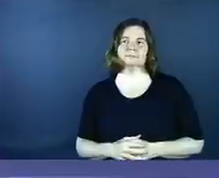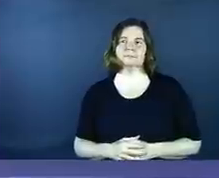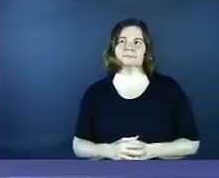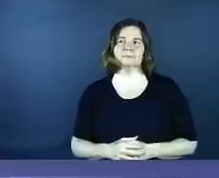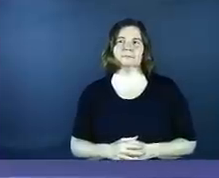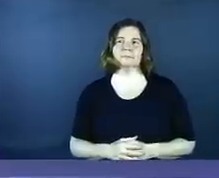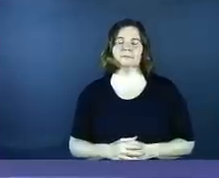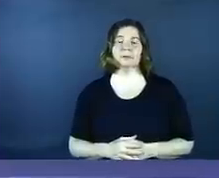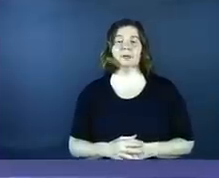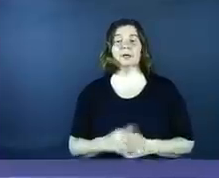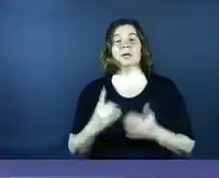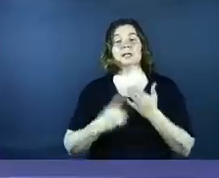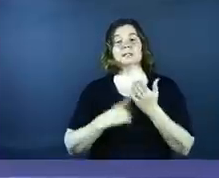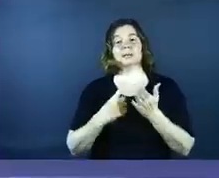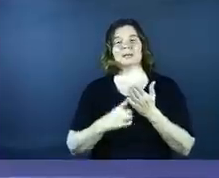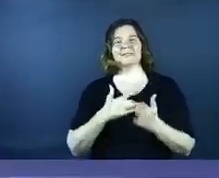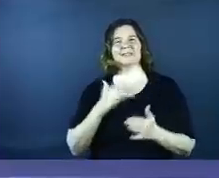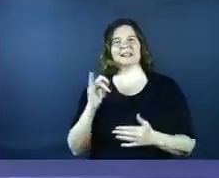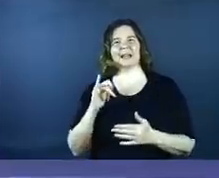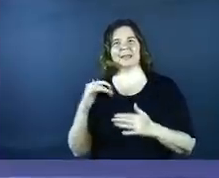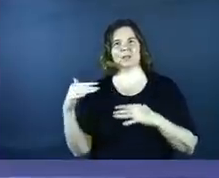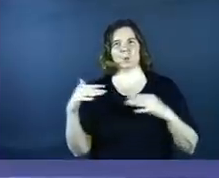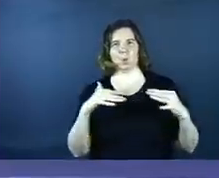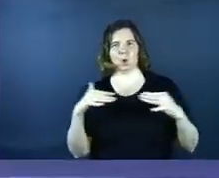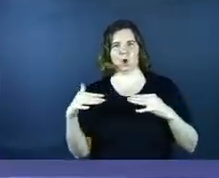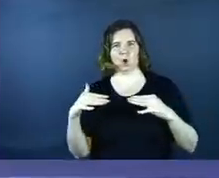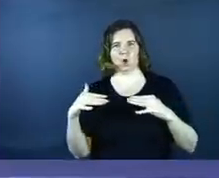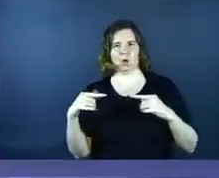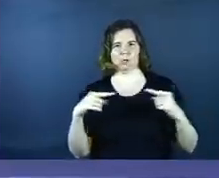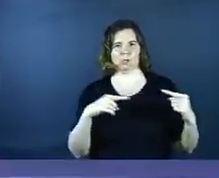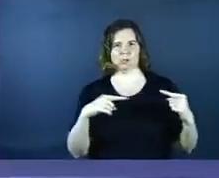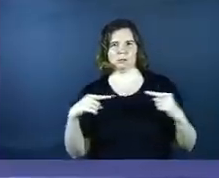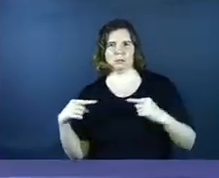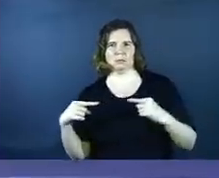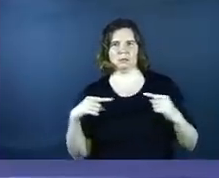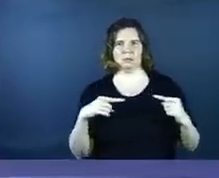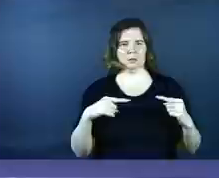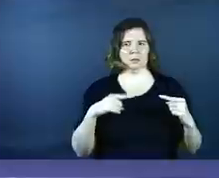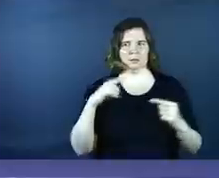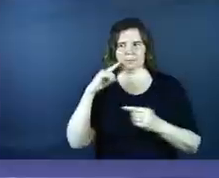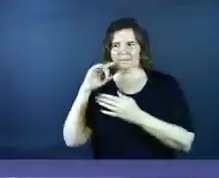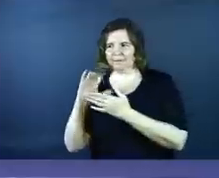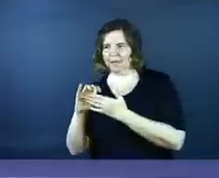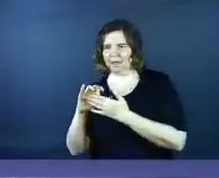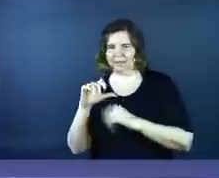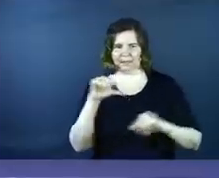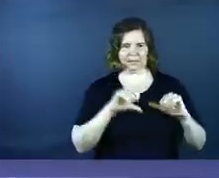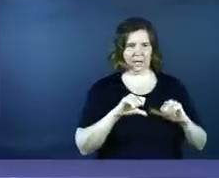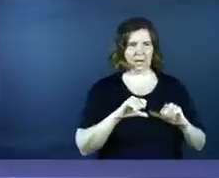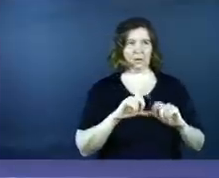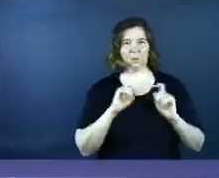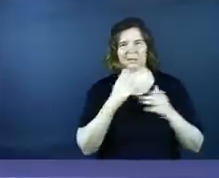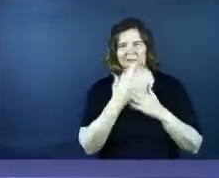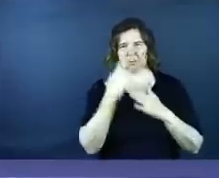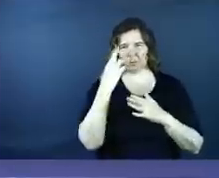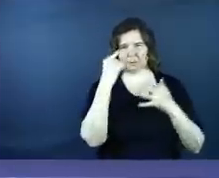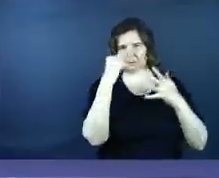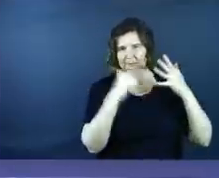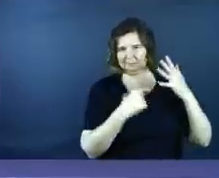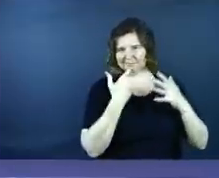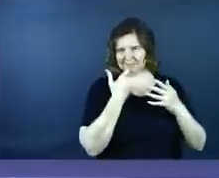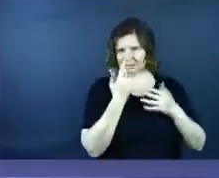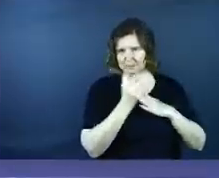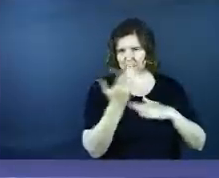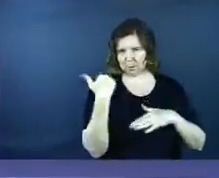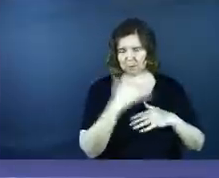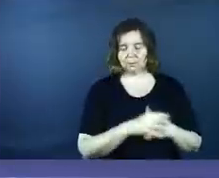Back to our original thing. Sometimes it can feel like there's a war between faith and science. We just gave some of the reasons why.